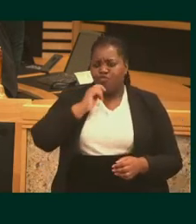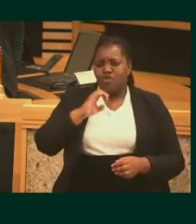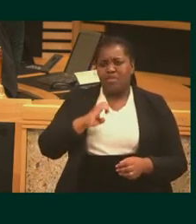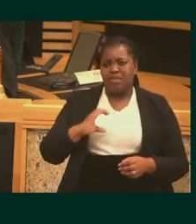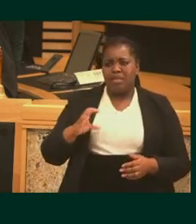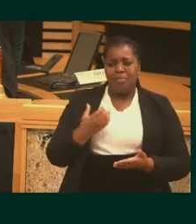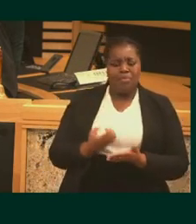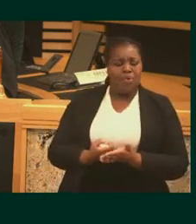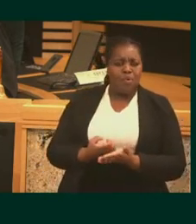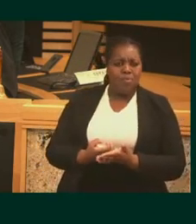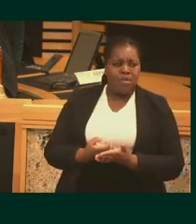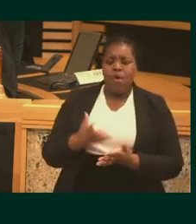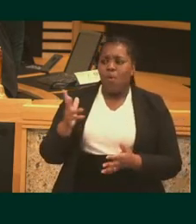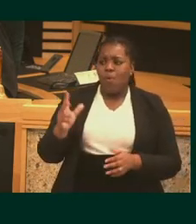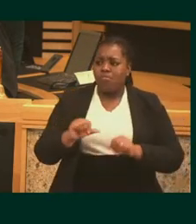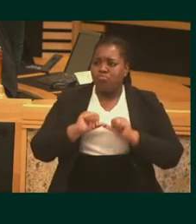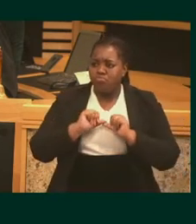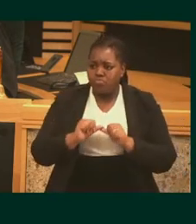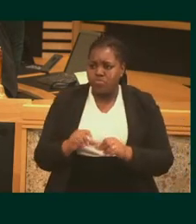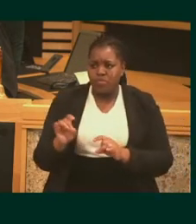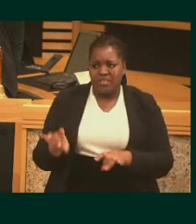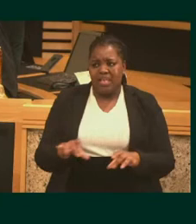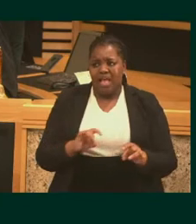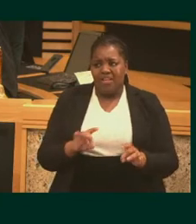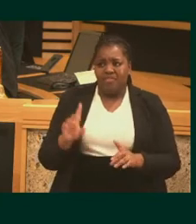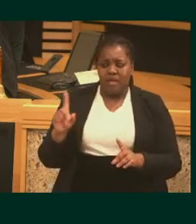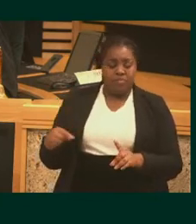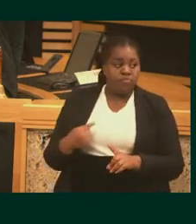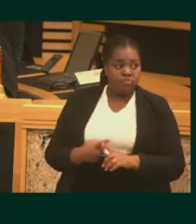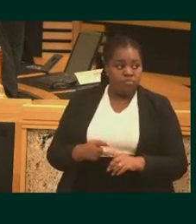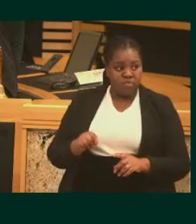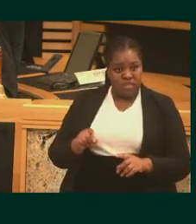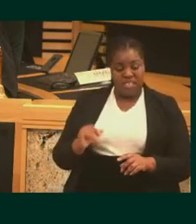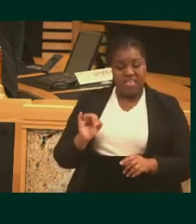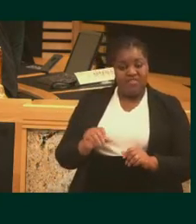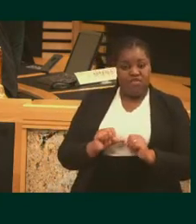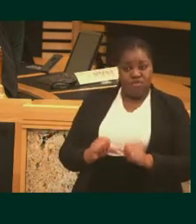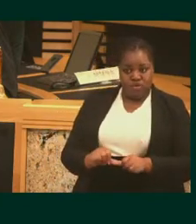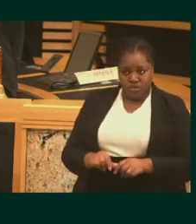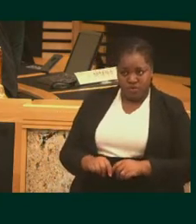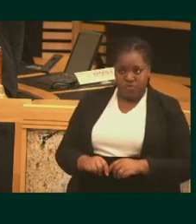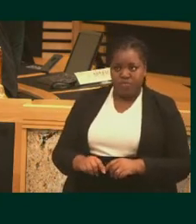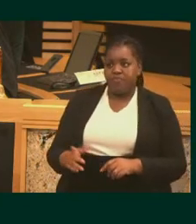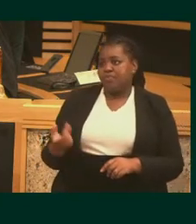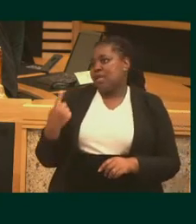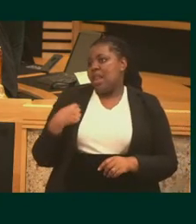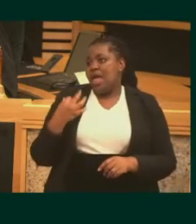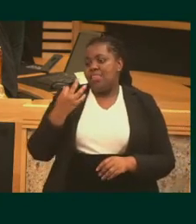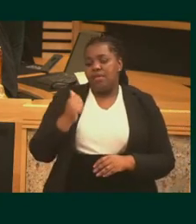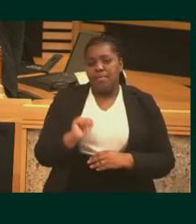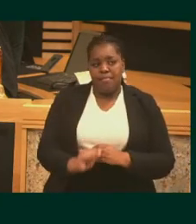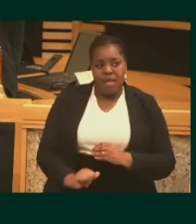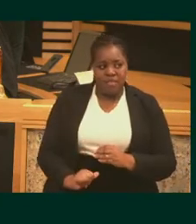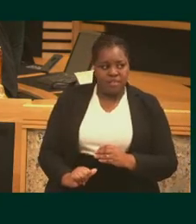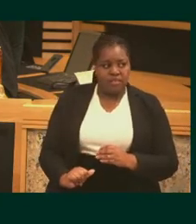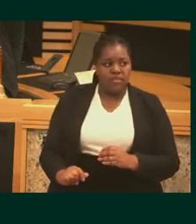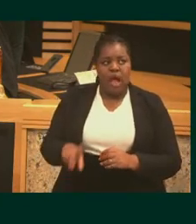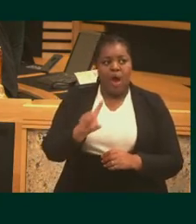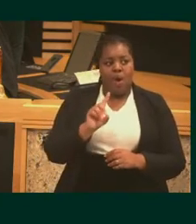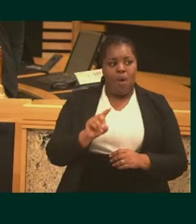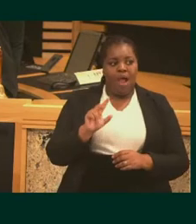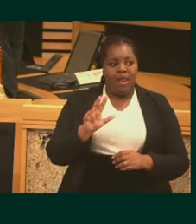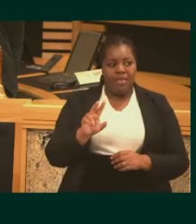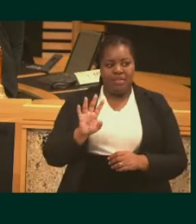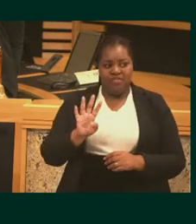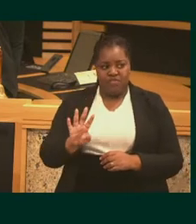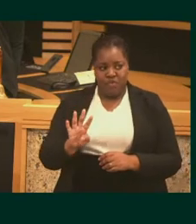economy will continue to suffer should this state of lawlessness continue over the last 3 months alone over 184